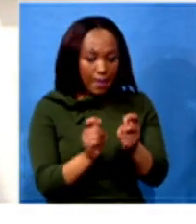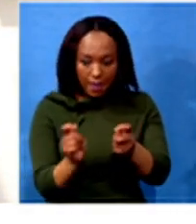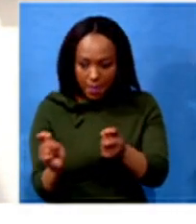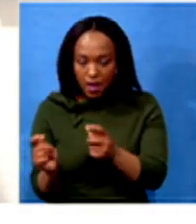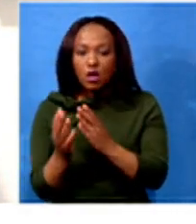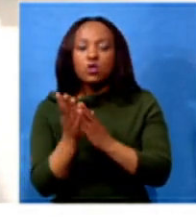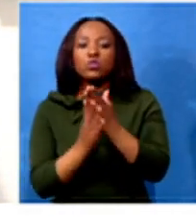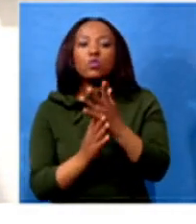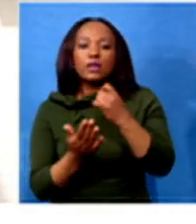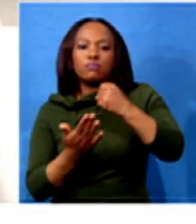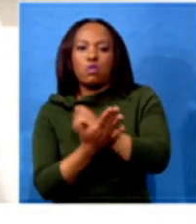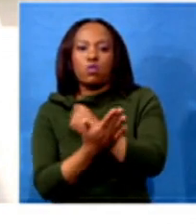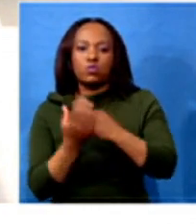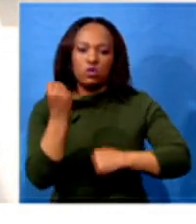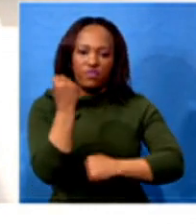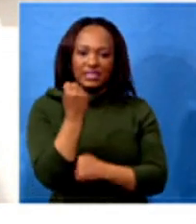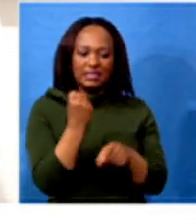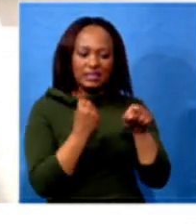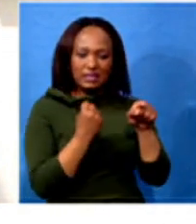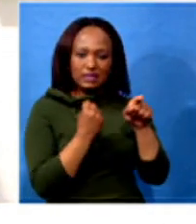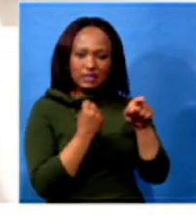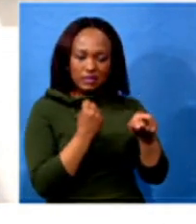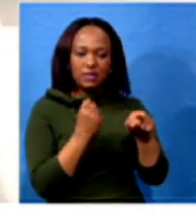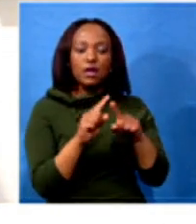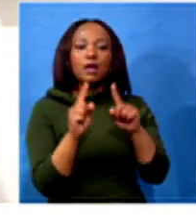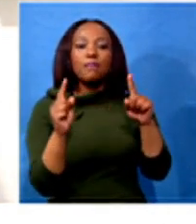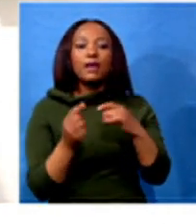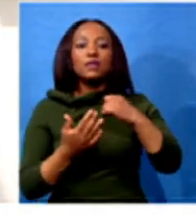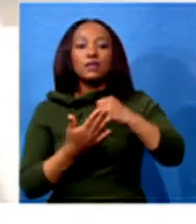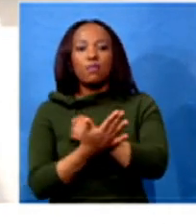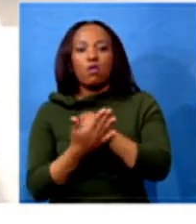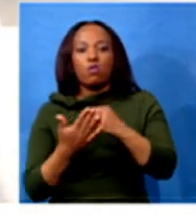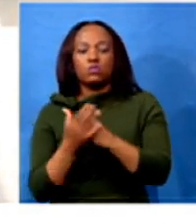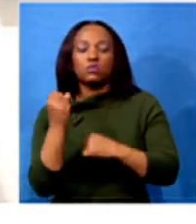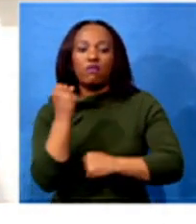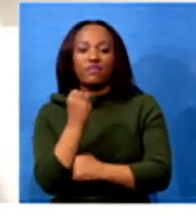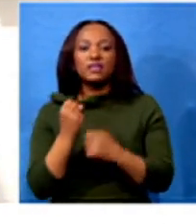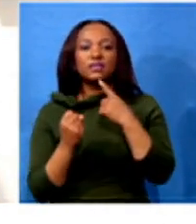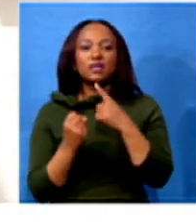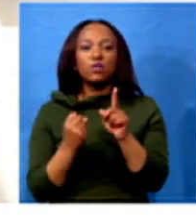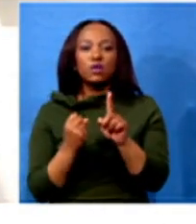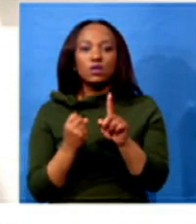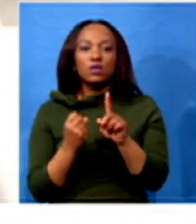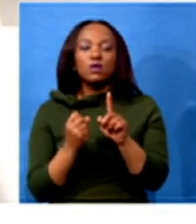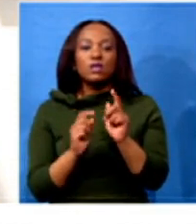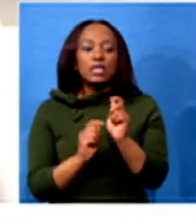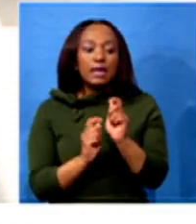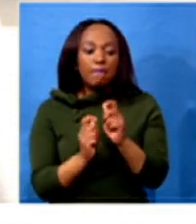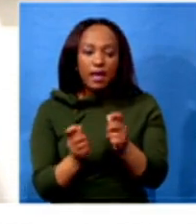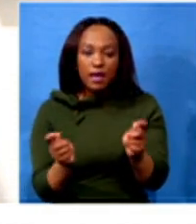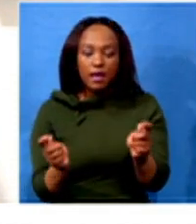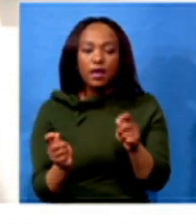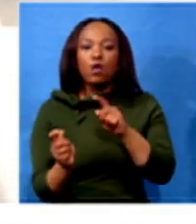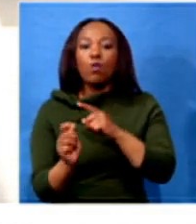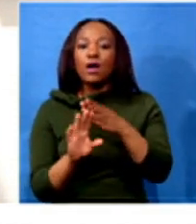office, it's important to indicate that the post office actually came to the rescue in light of the fact that people did